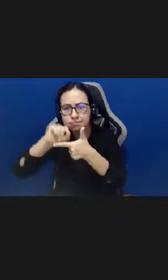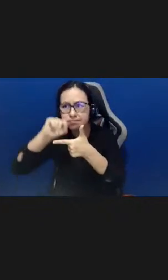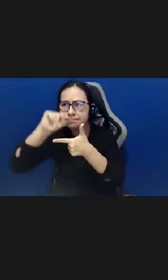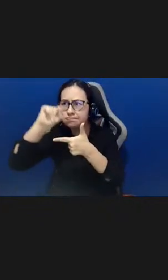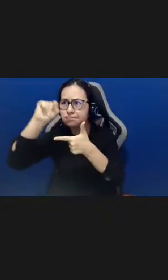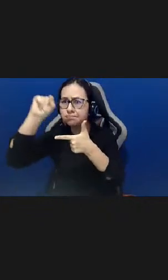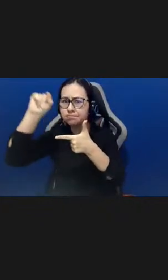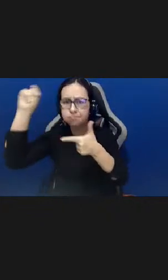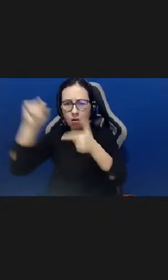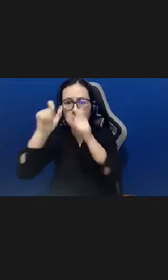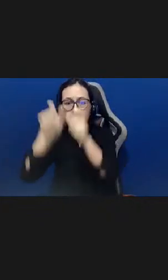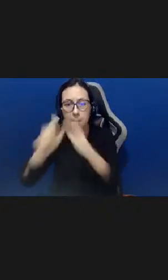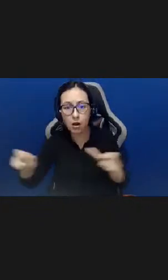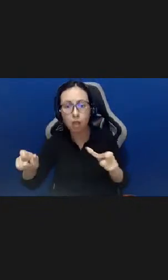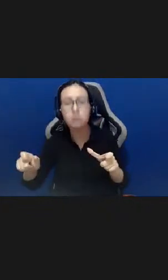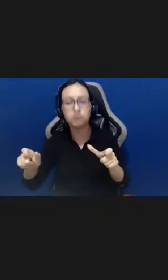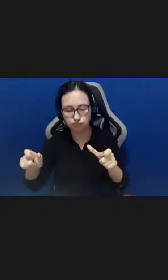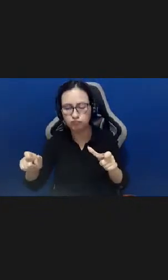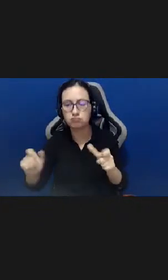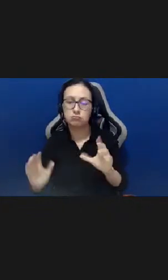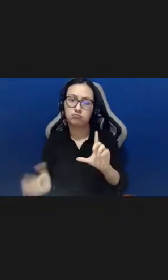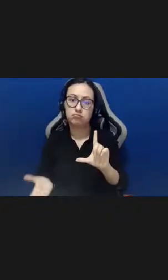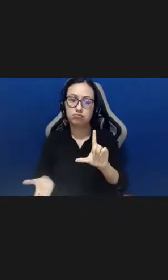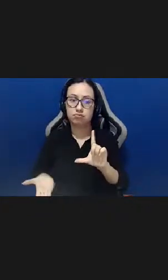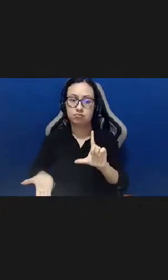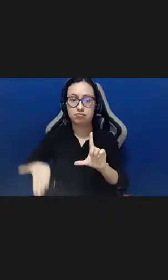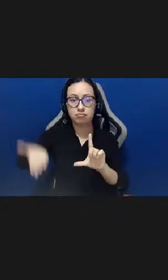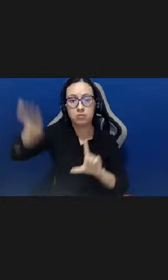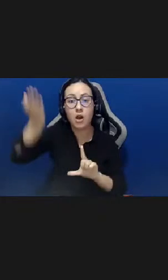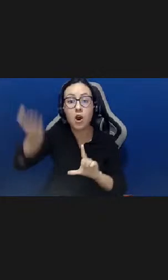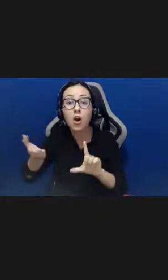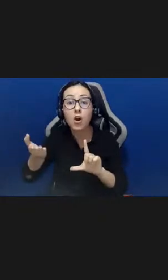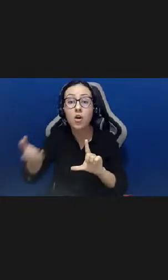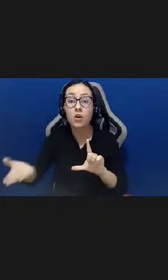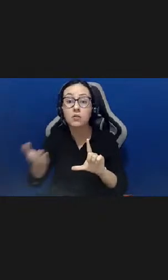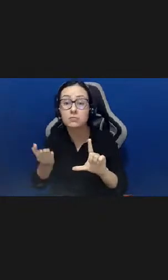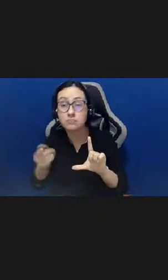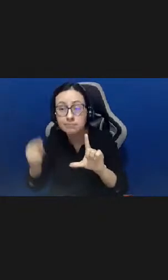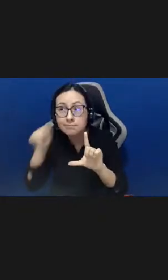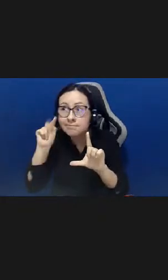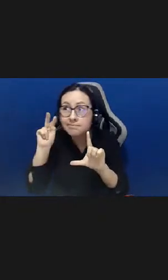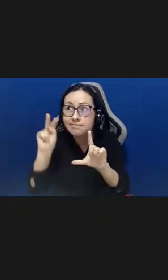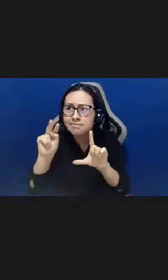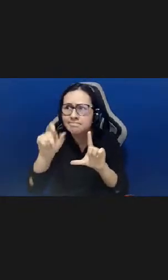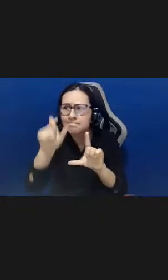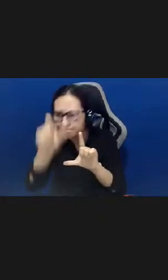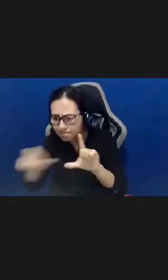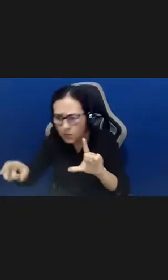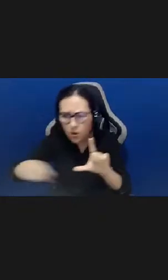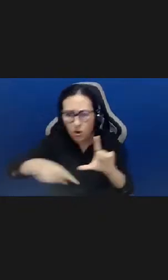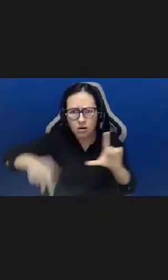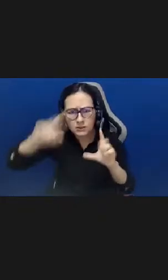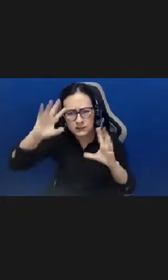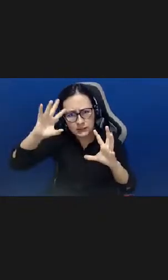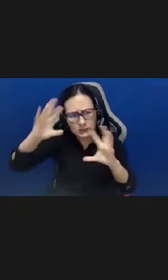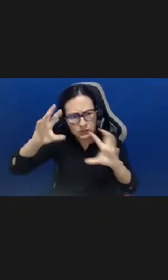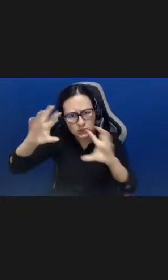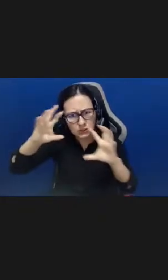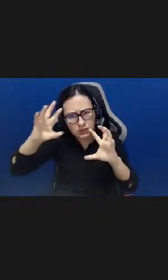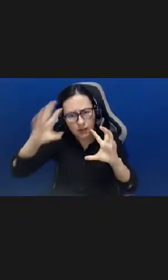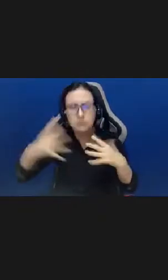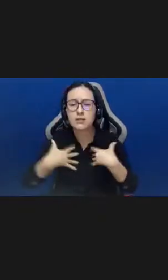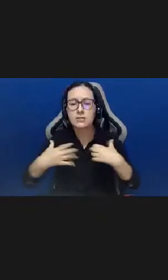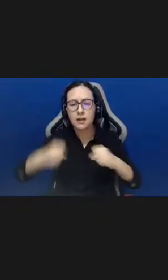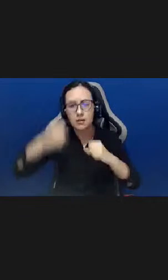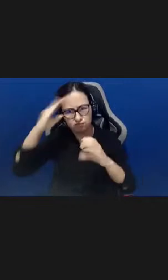is post-COVID dementia, which you see is much higher than for other respiratory tract infections. And on the right, mood,